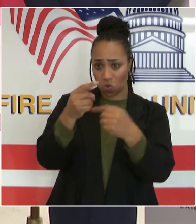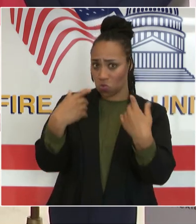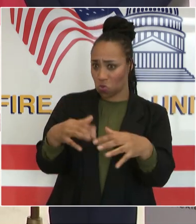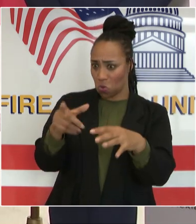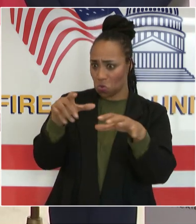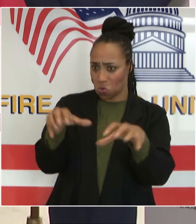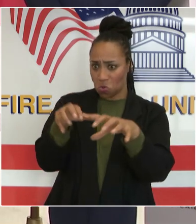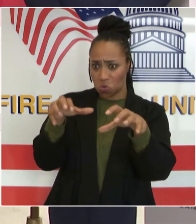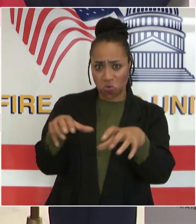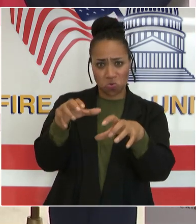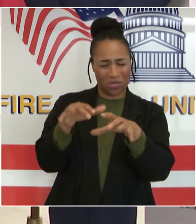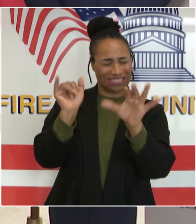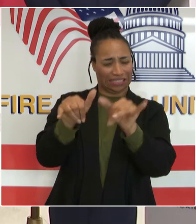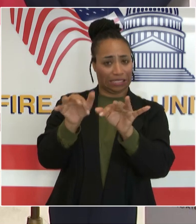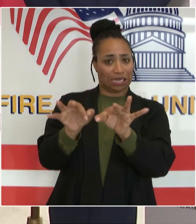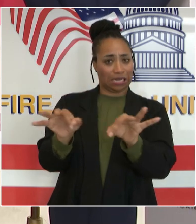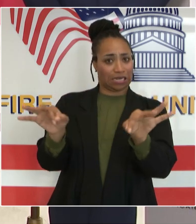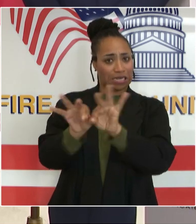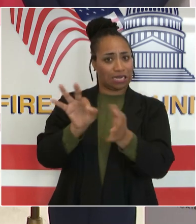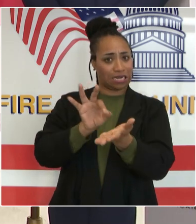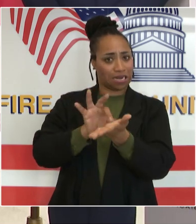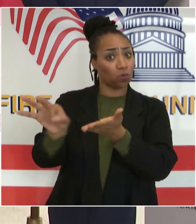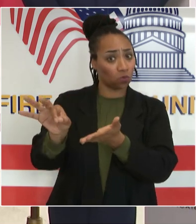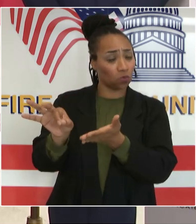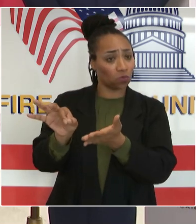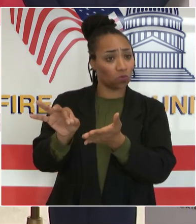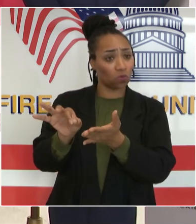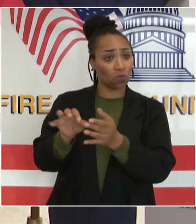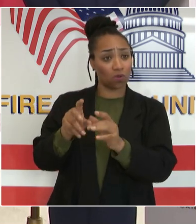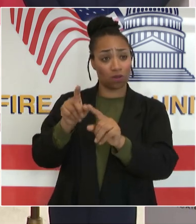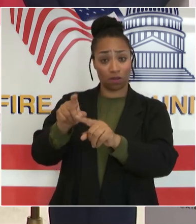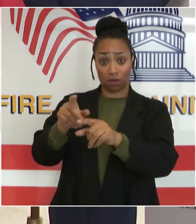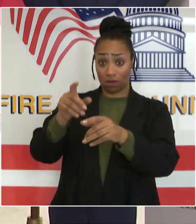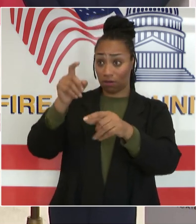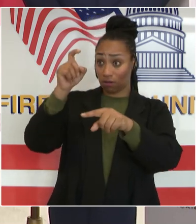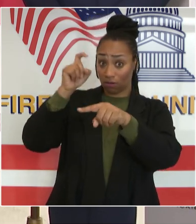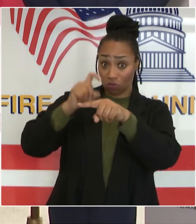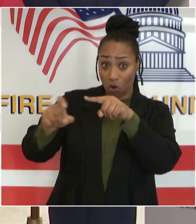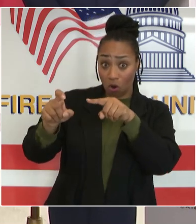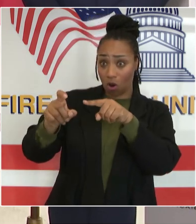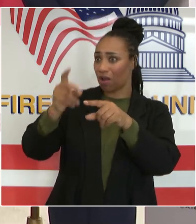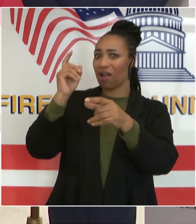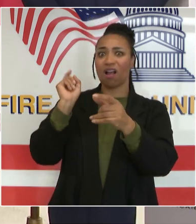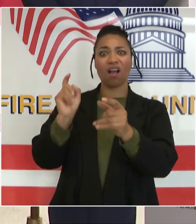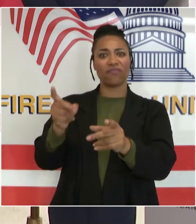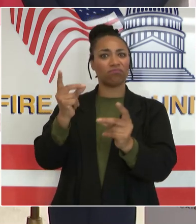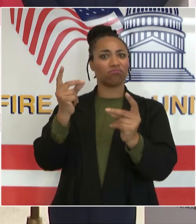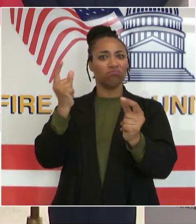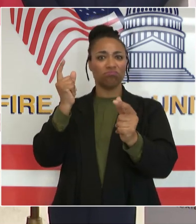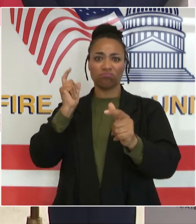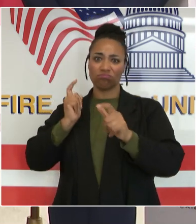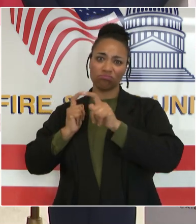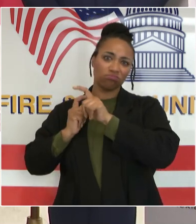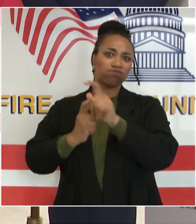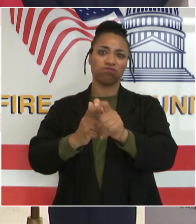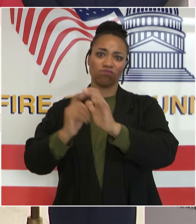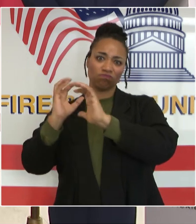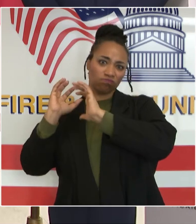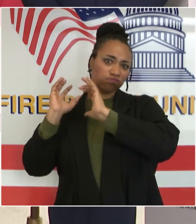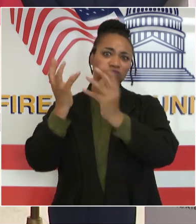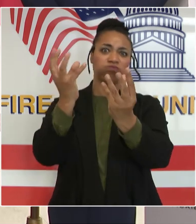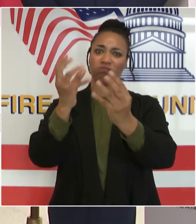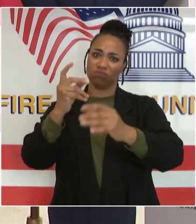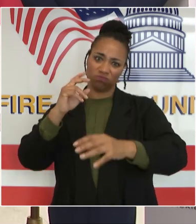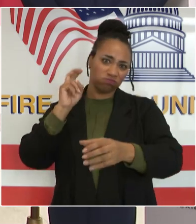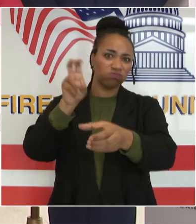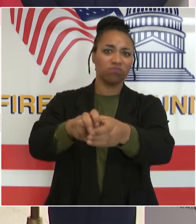It's knowledge and compassion and support and caring. So we try to teach a mix